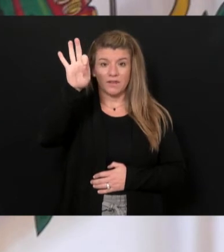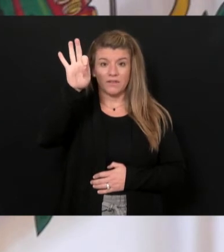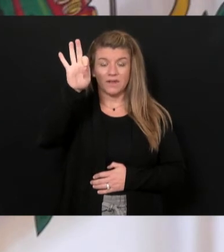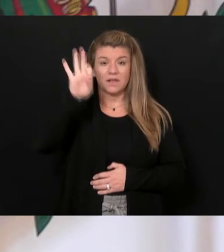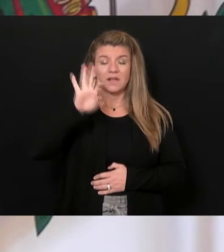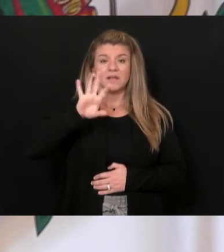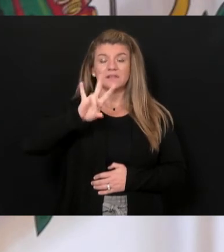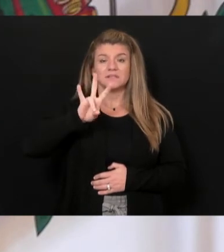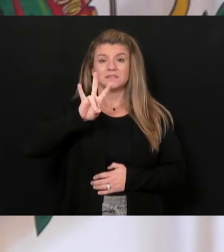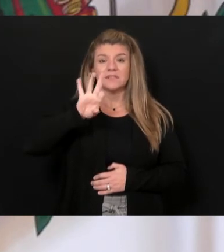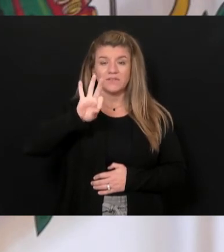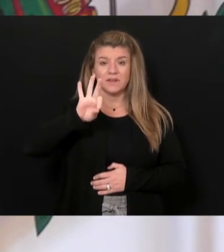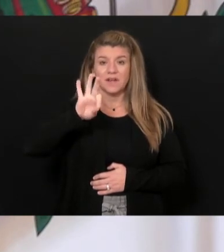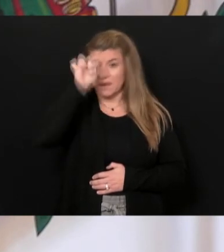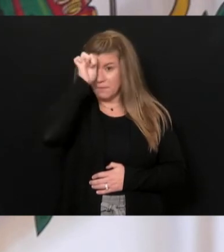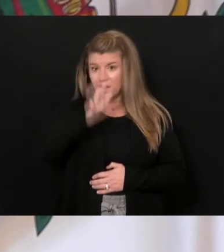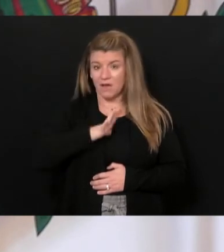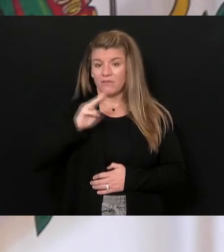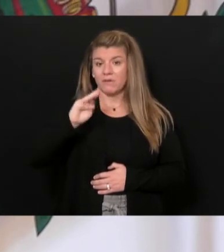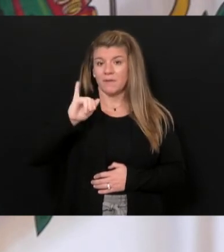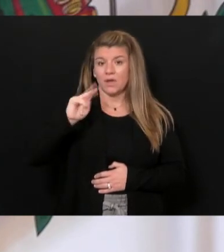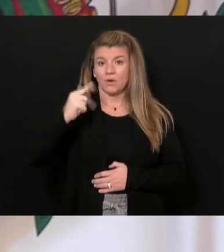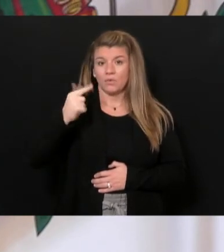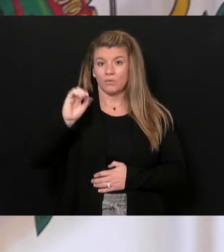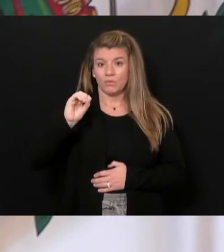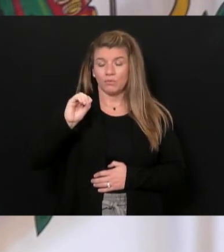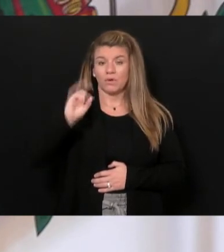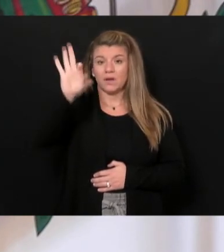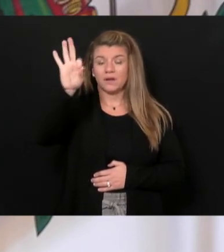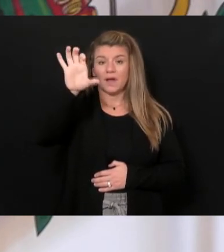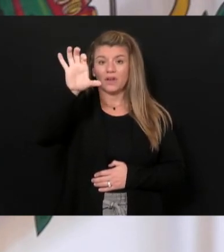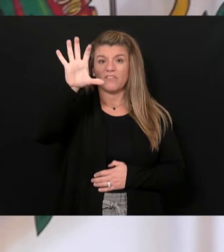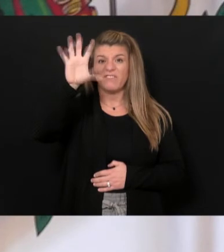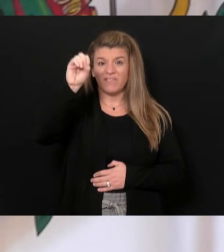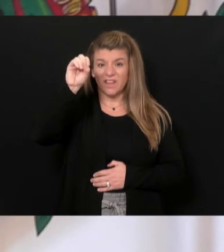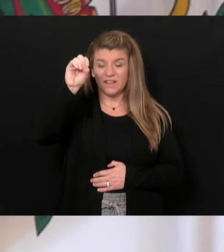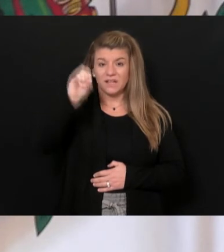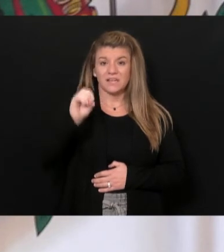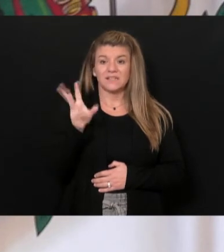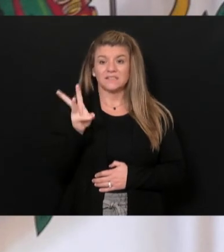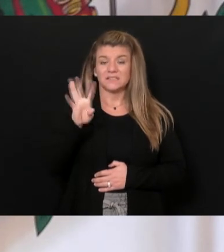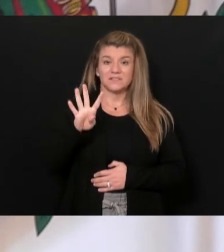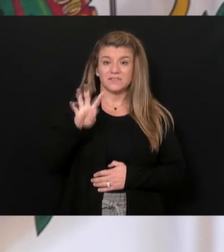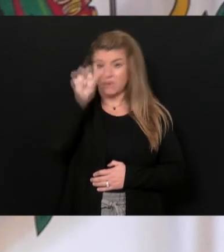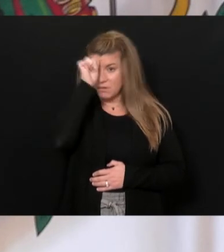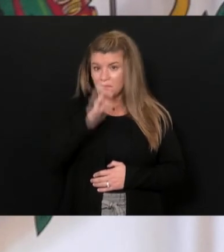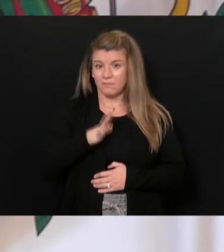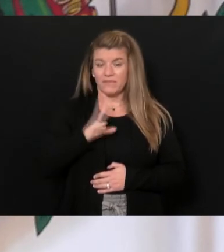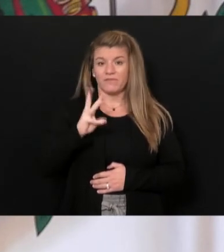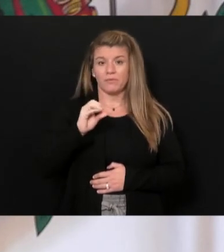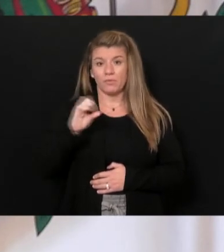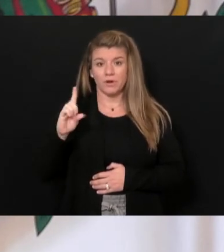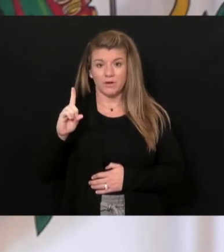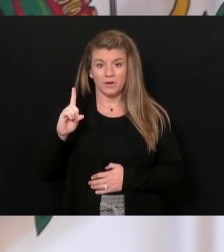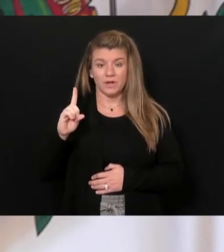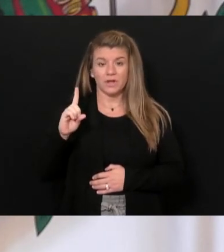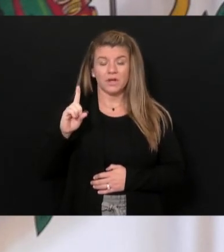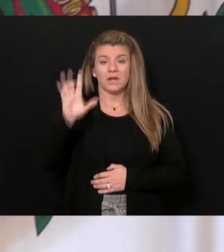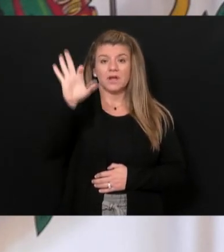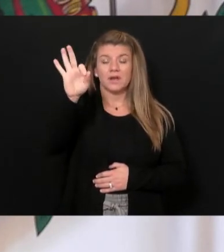death, a 79-year-old male from Mingo County. Our 950th death, a 64-year-old male from Wood County.